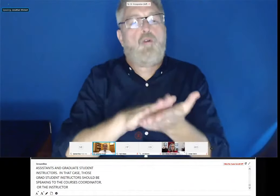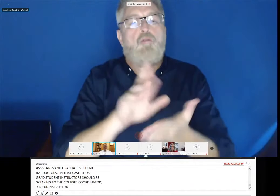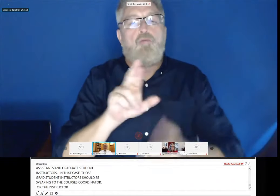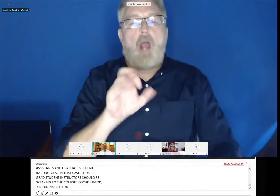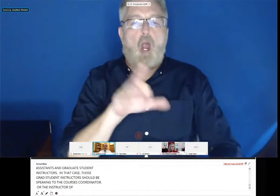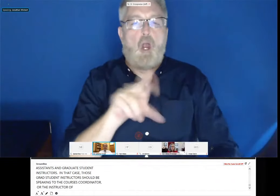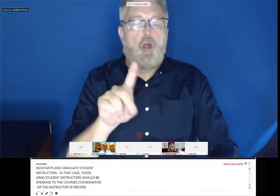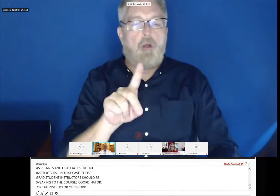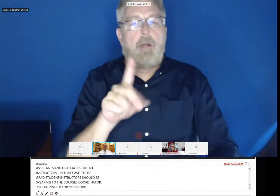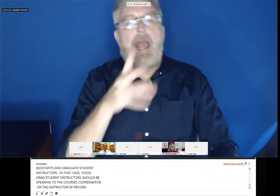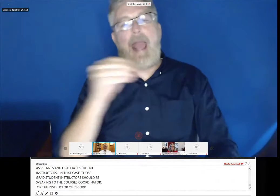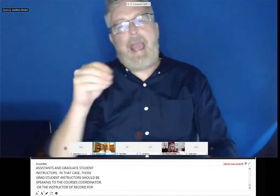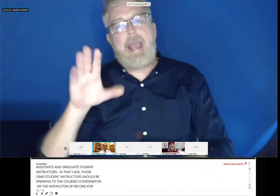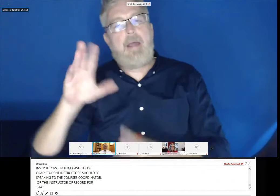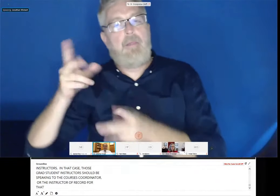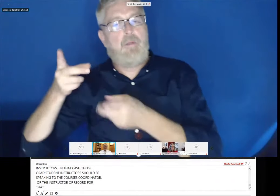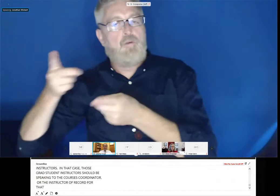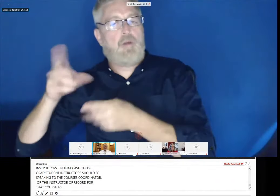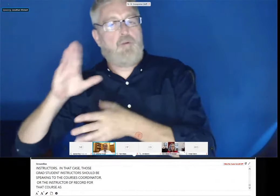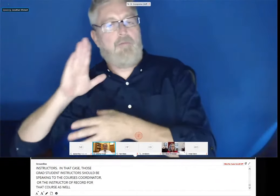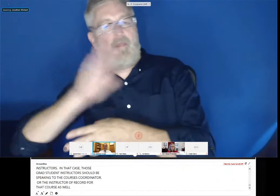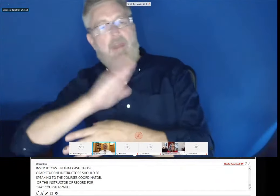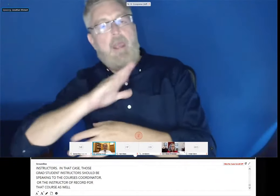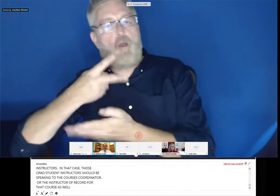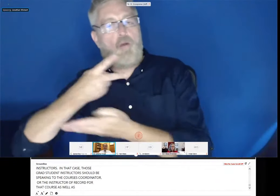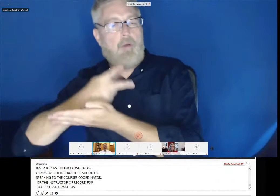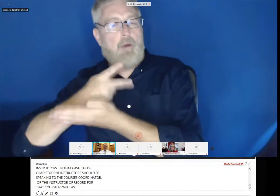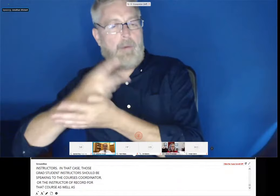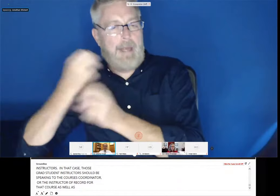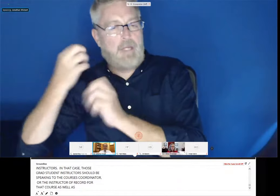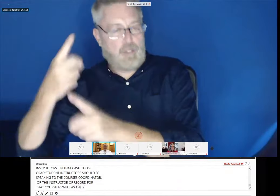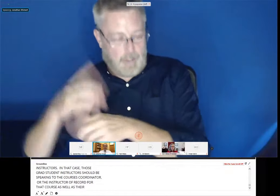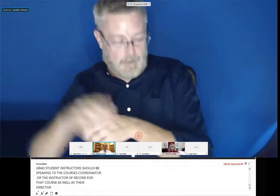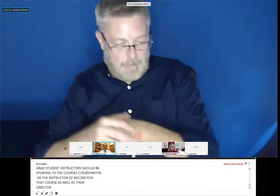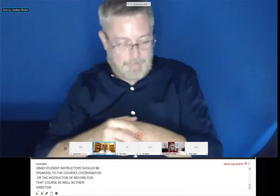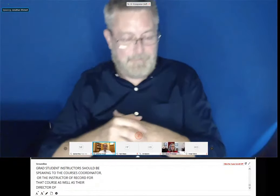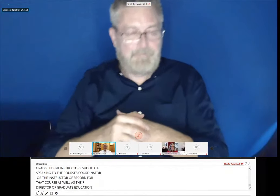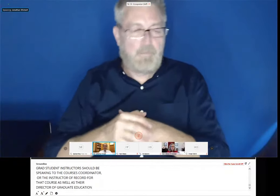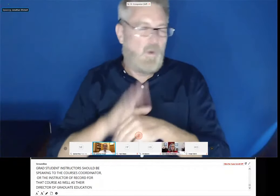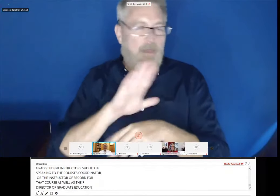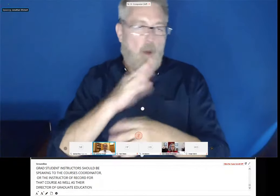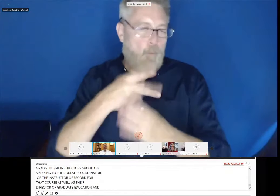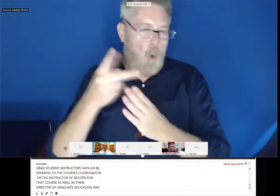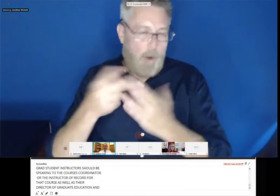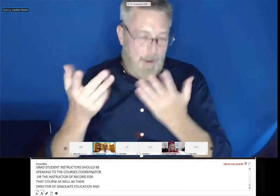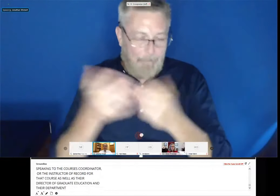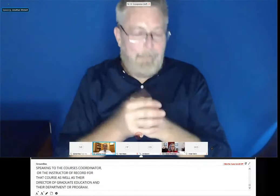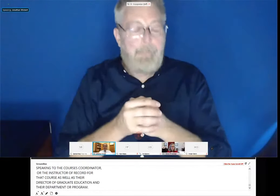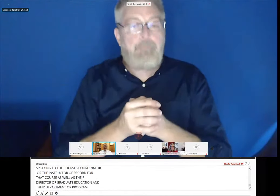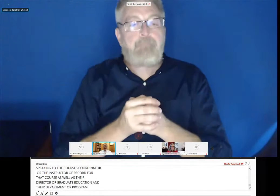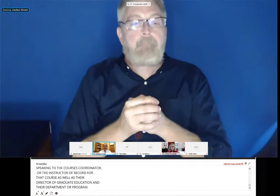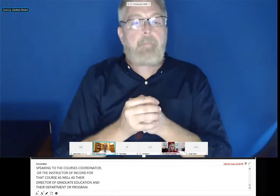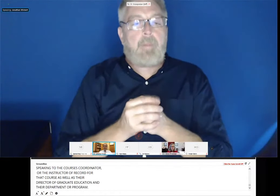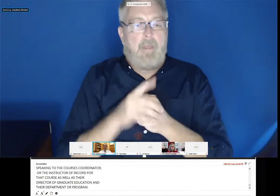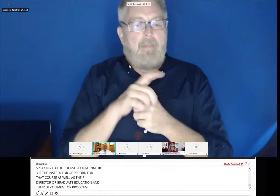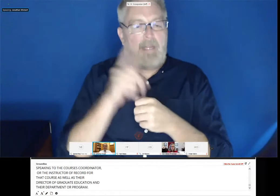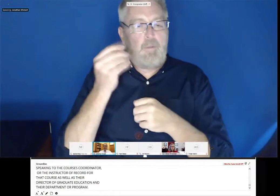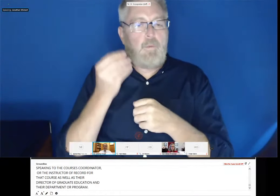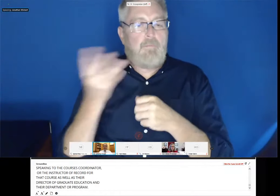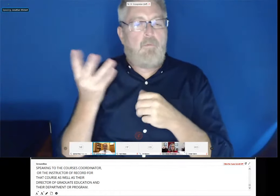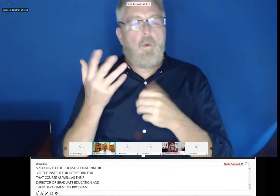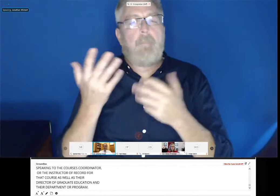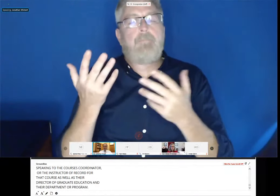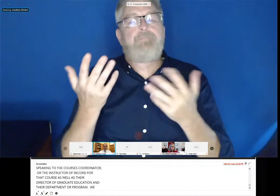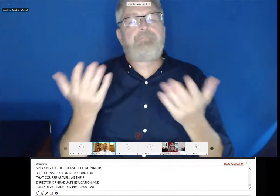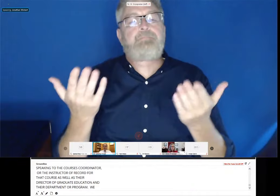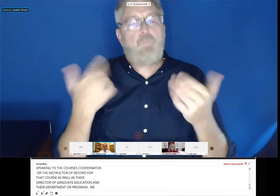director of graduate education in their department or program. And we take this approach because we know that